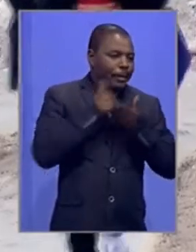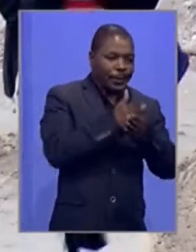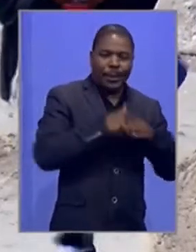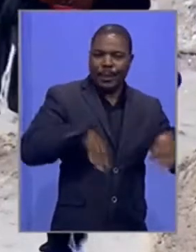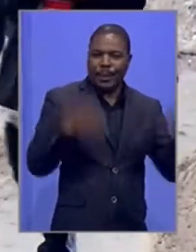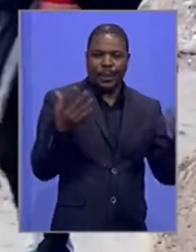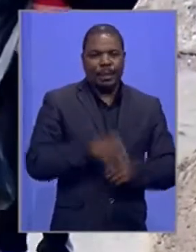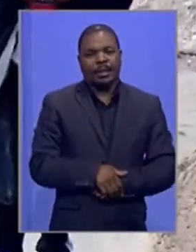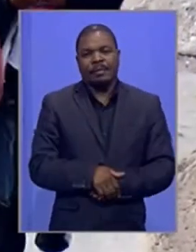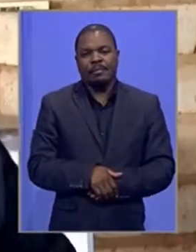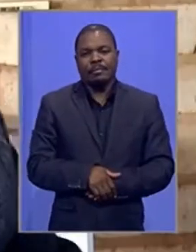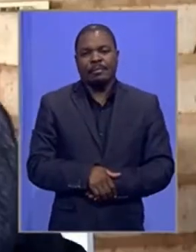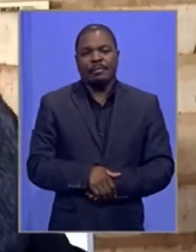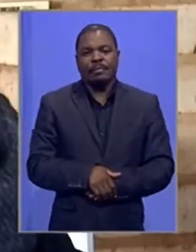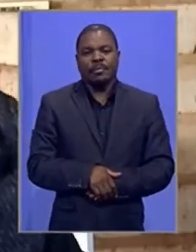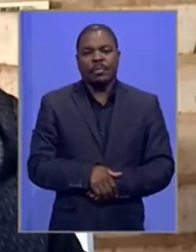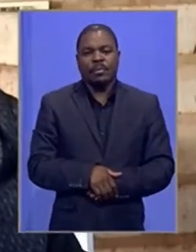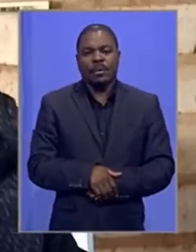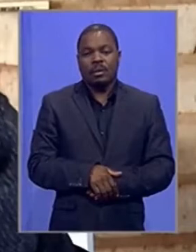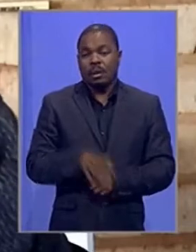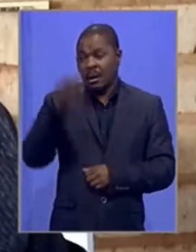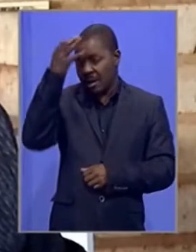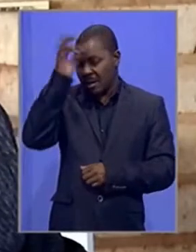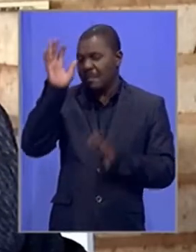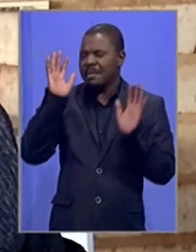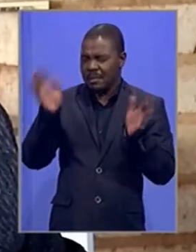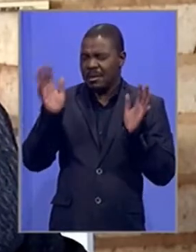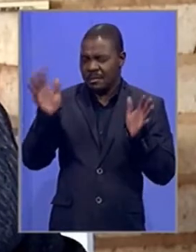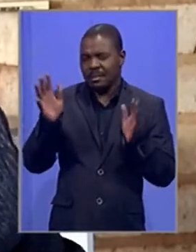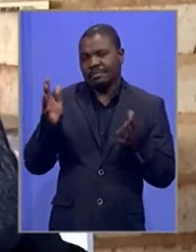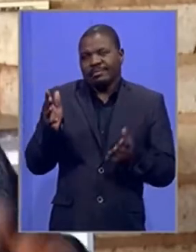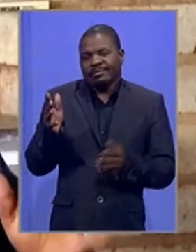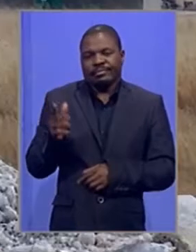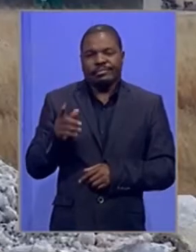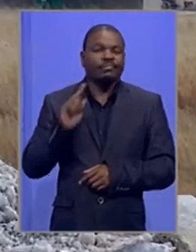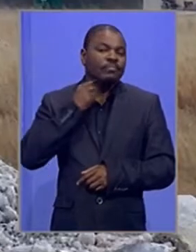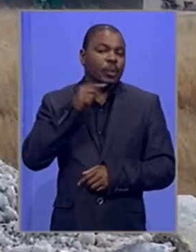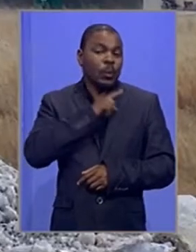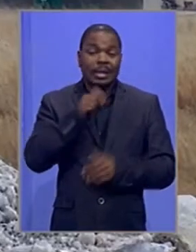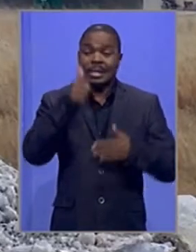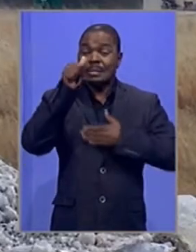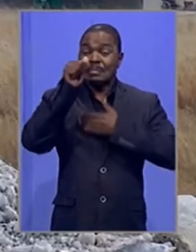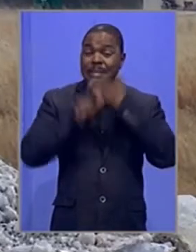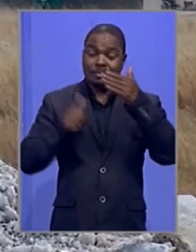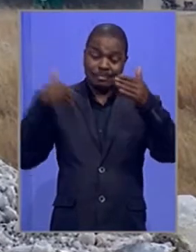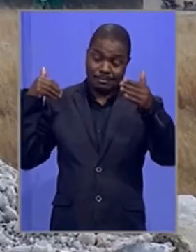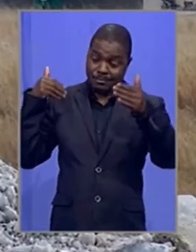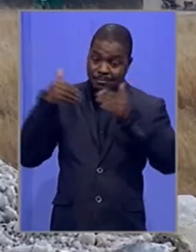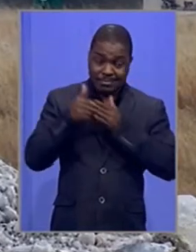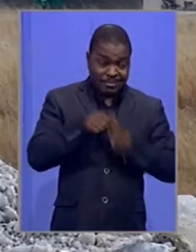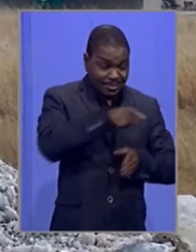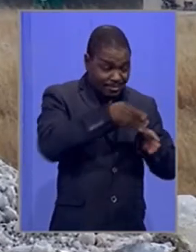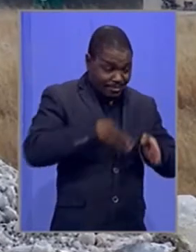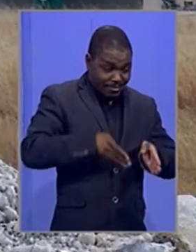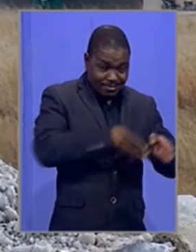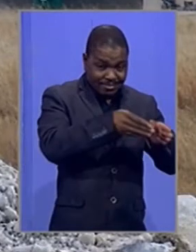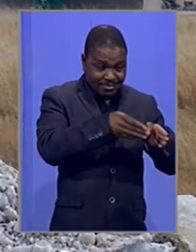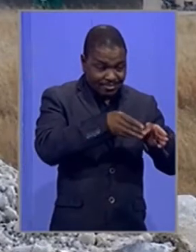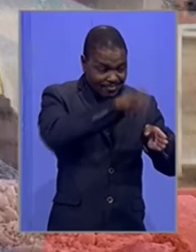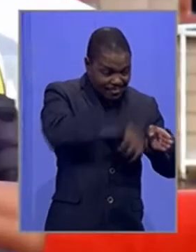so phethahatswe. Puso e re tseitse ka gore mo 6 months foroi ga ise